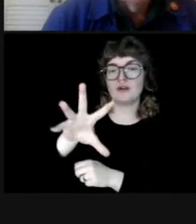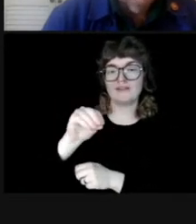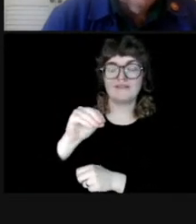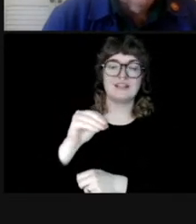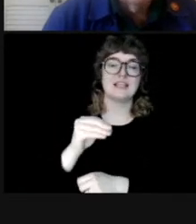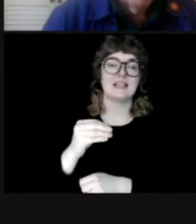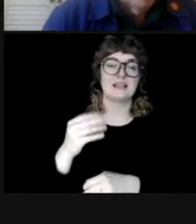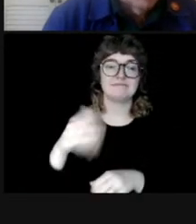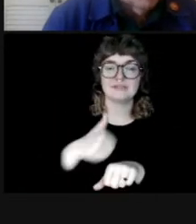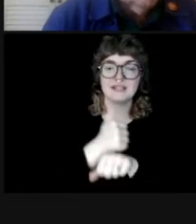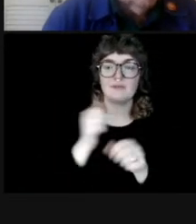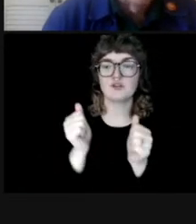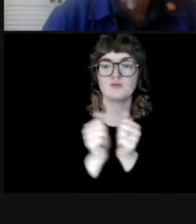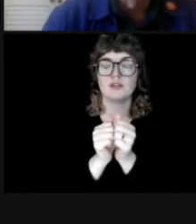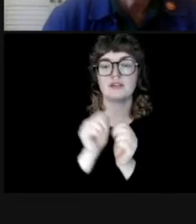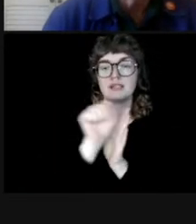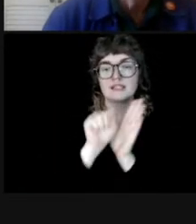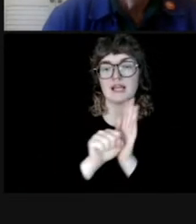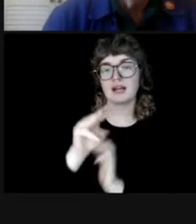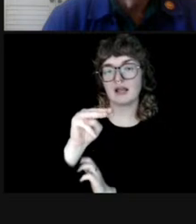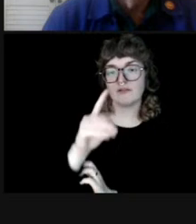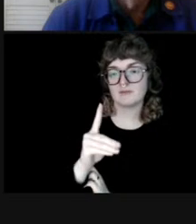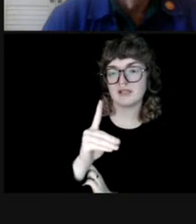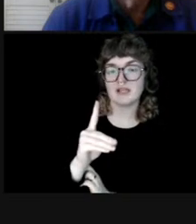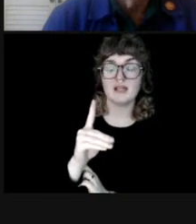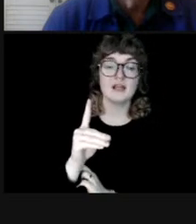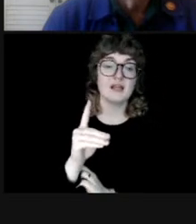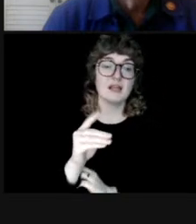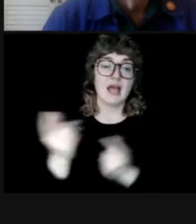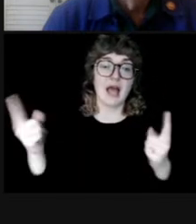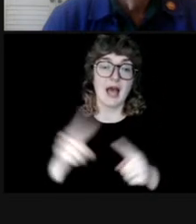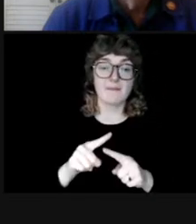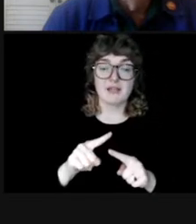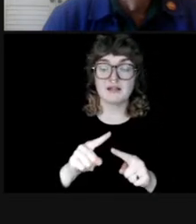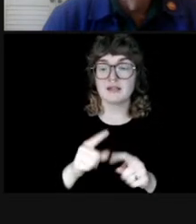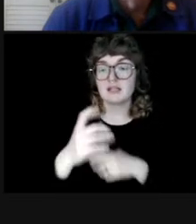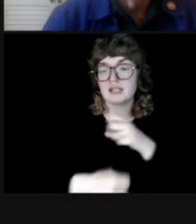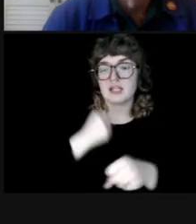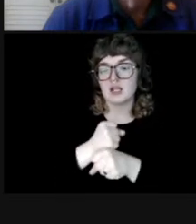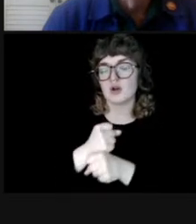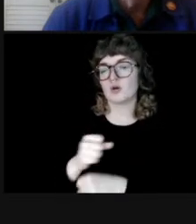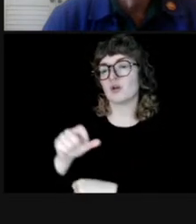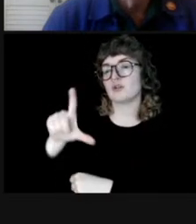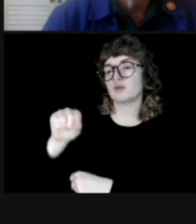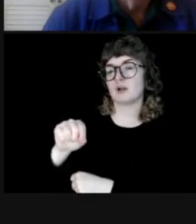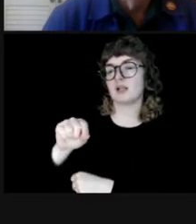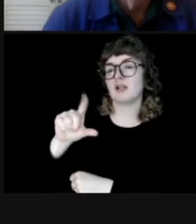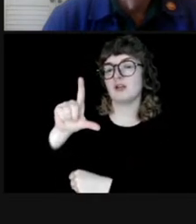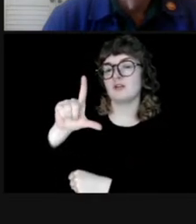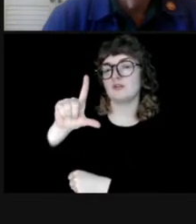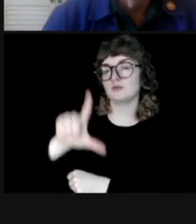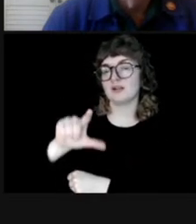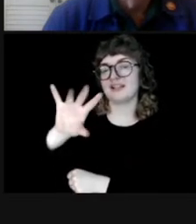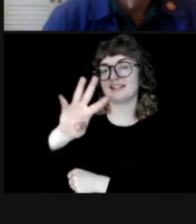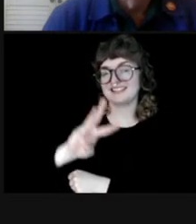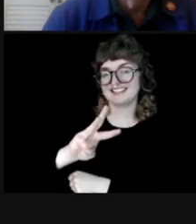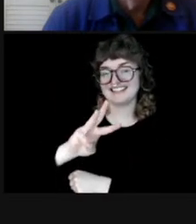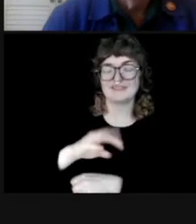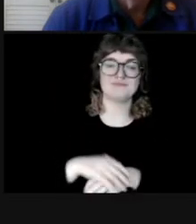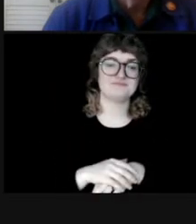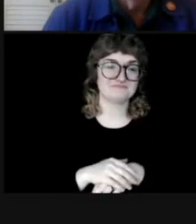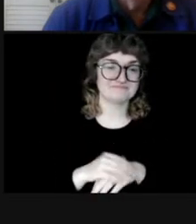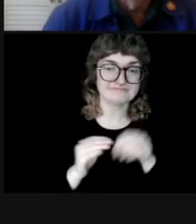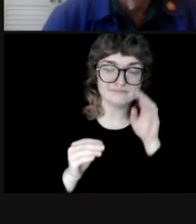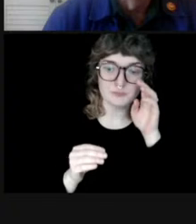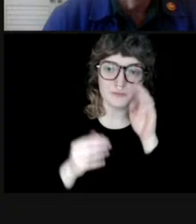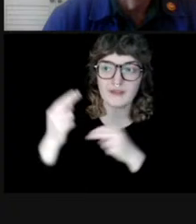their 2026 programs. The Maryland Office of Tourism and the Maryland Heritage Air Authority